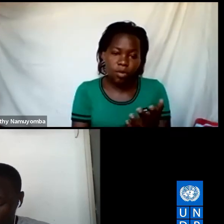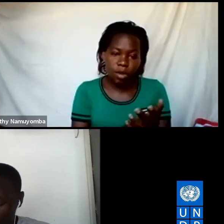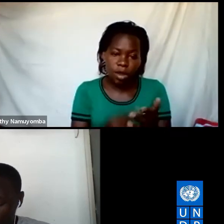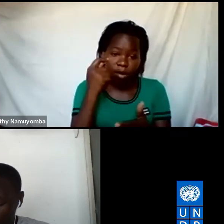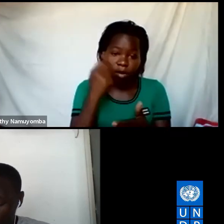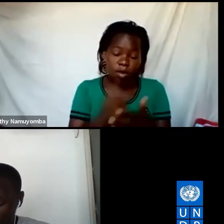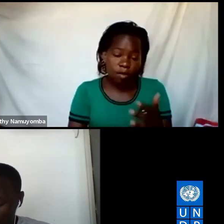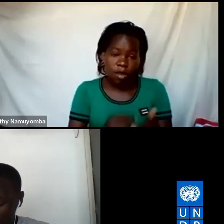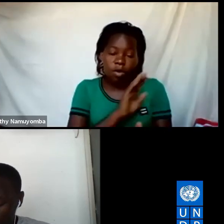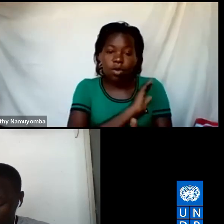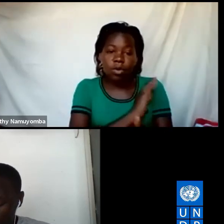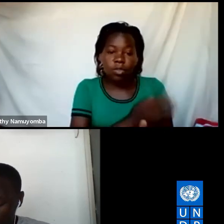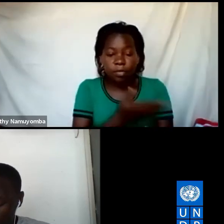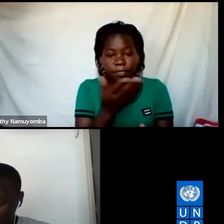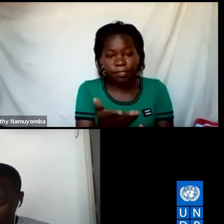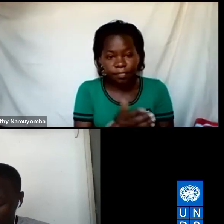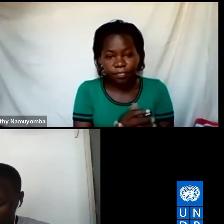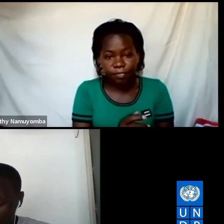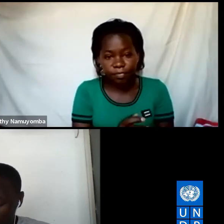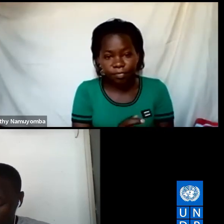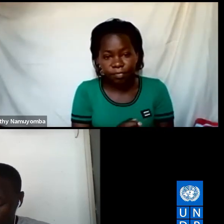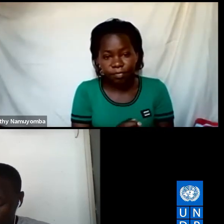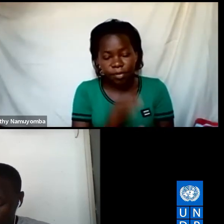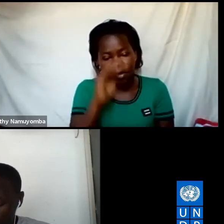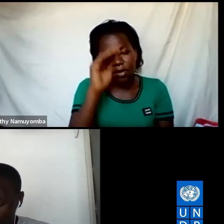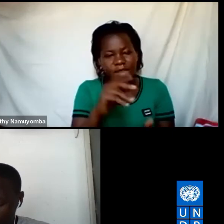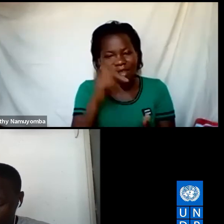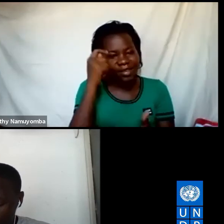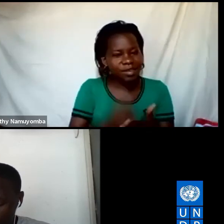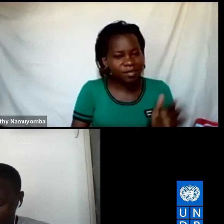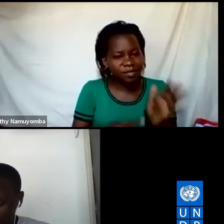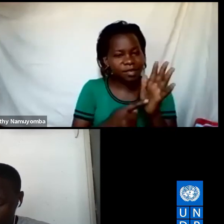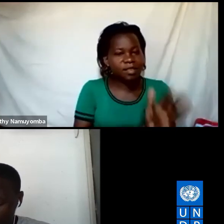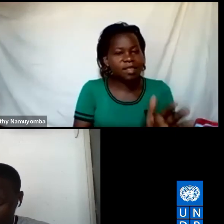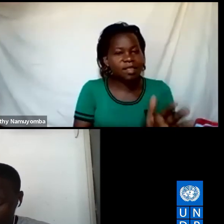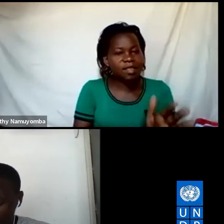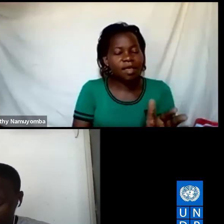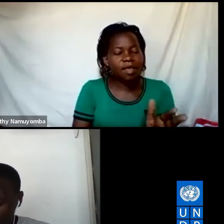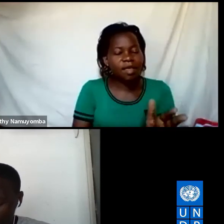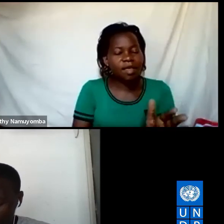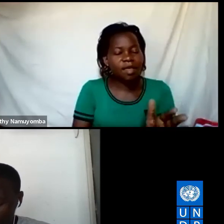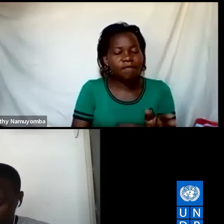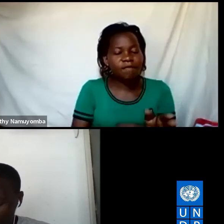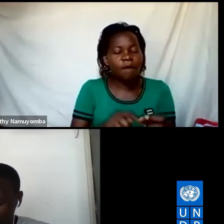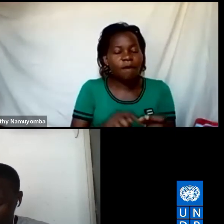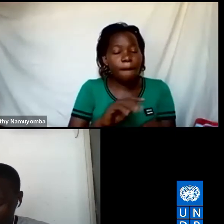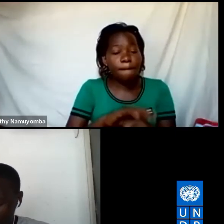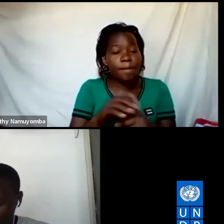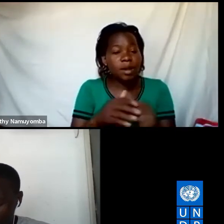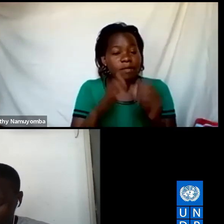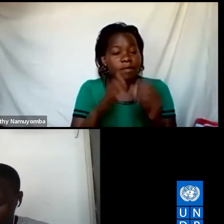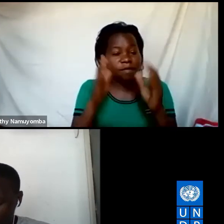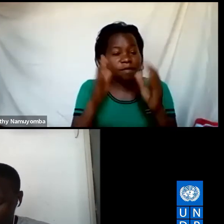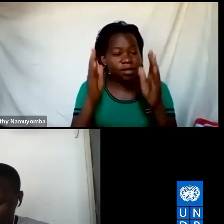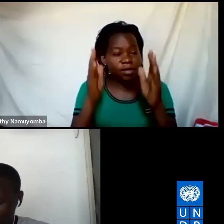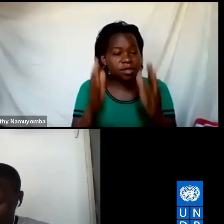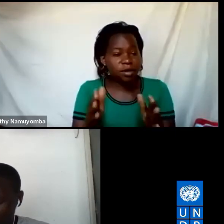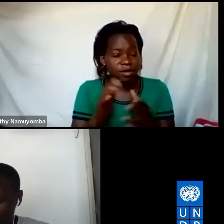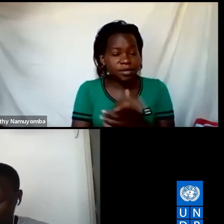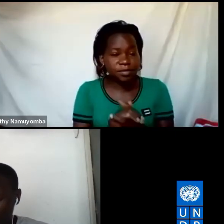in taxes, especially for manufacturing. If you can't get a tax holiday, if you